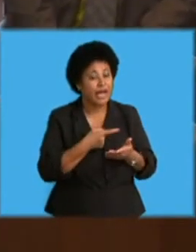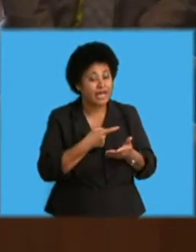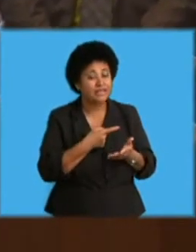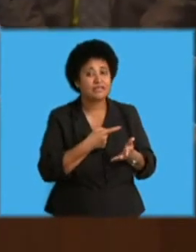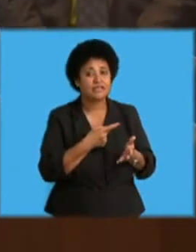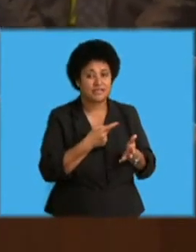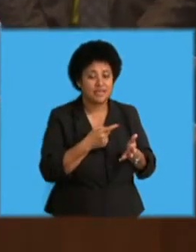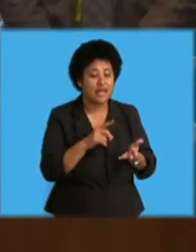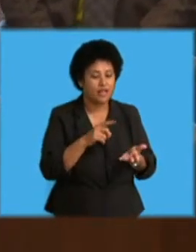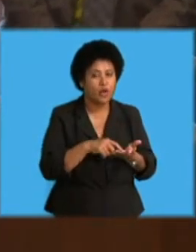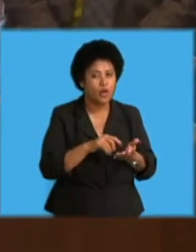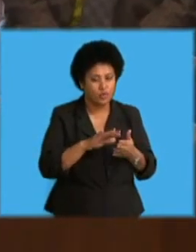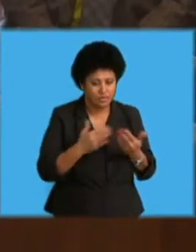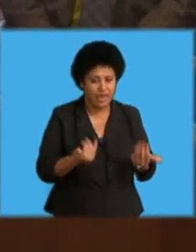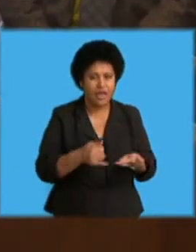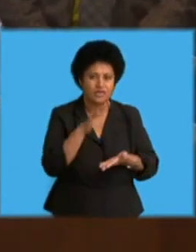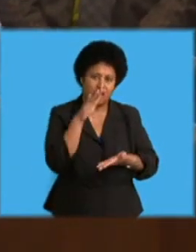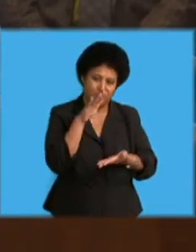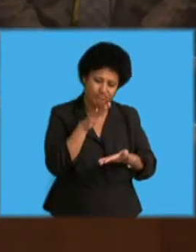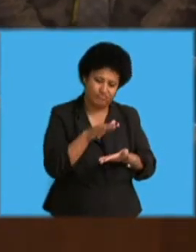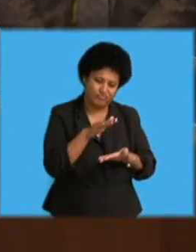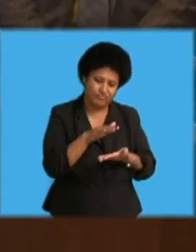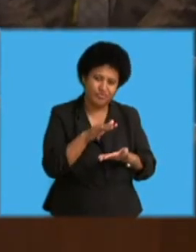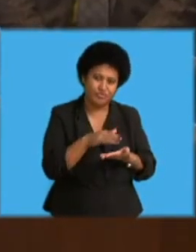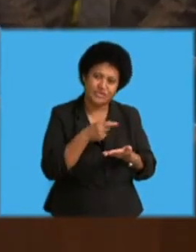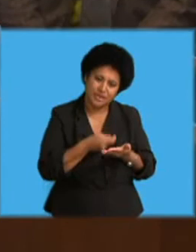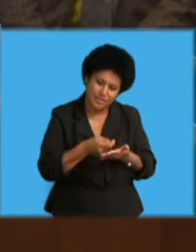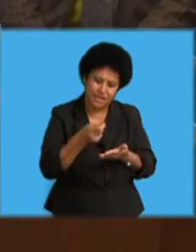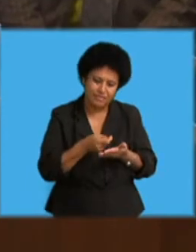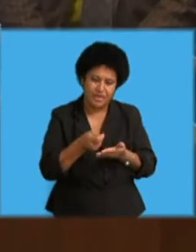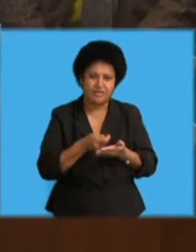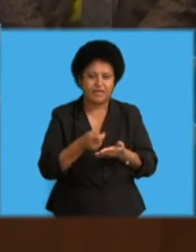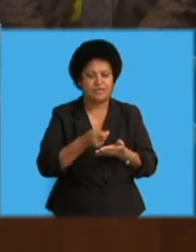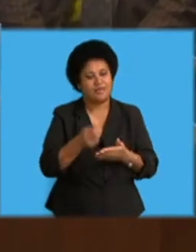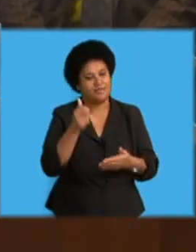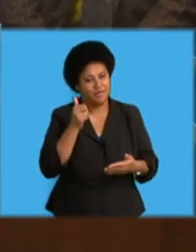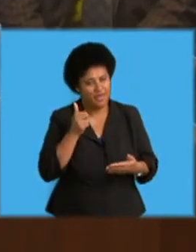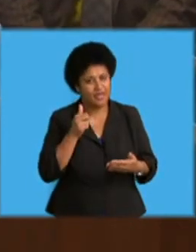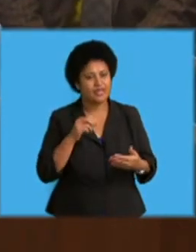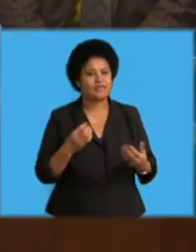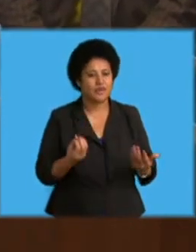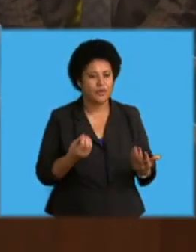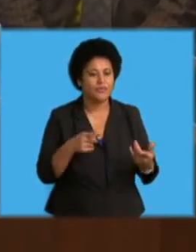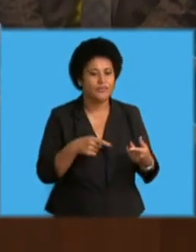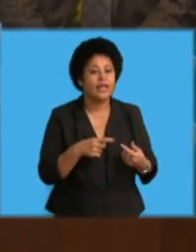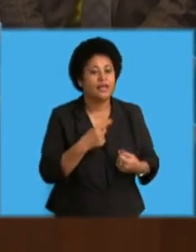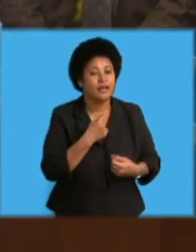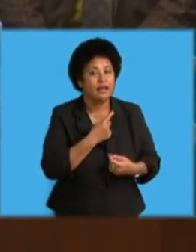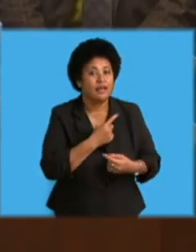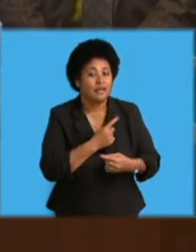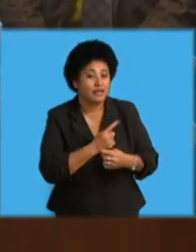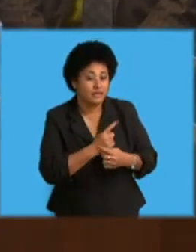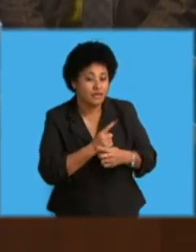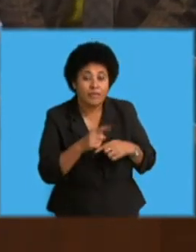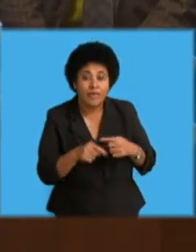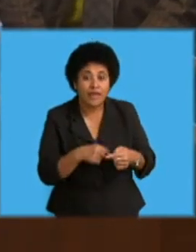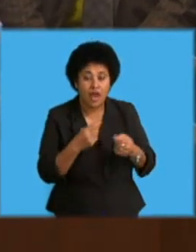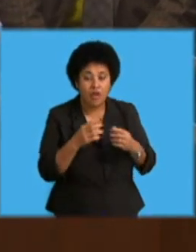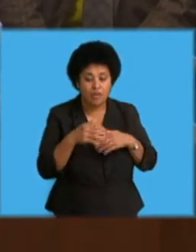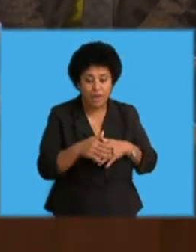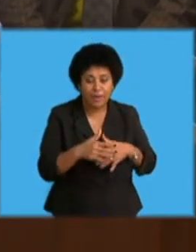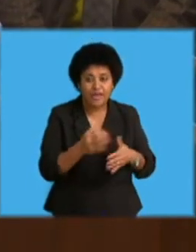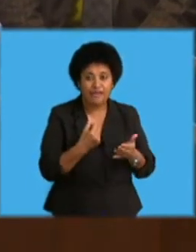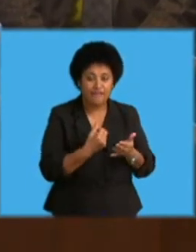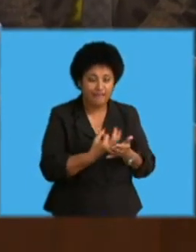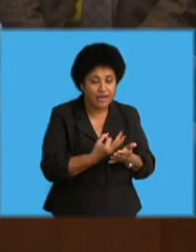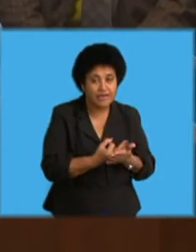some statistics around that. Government's stated policy has always been that we are prudent with our the public finances, contrary,